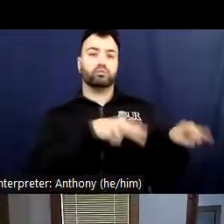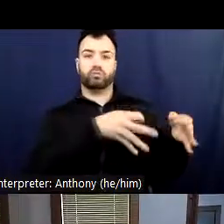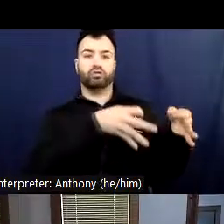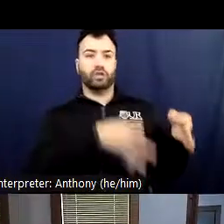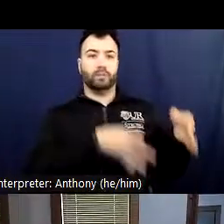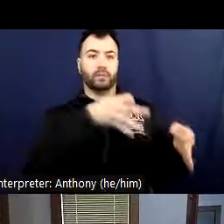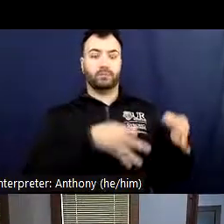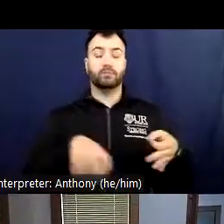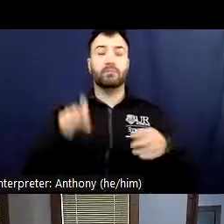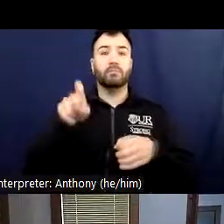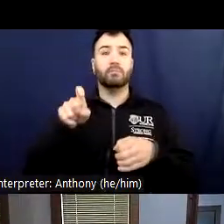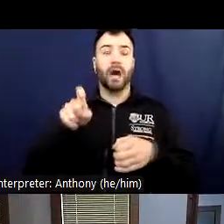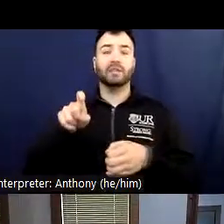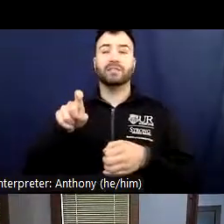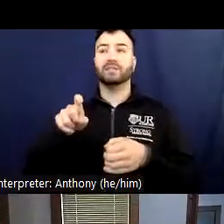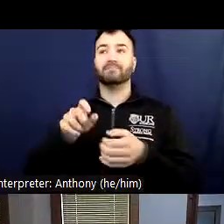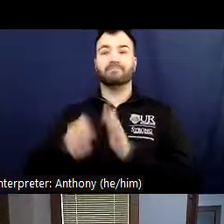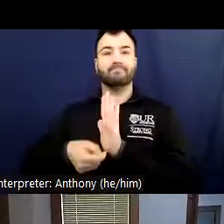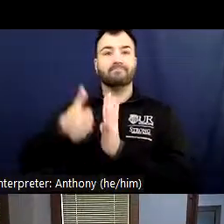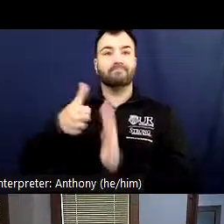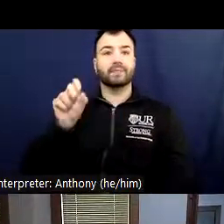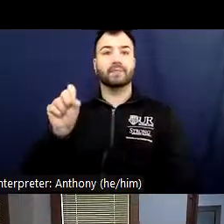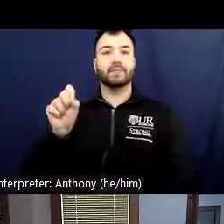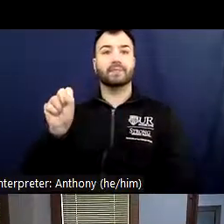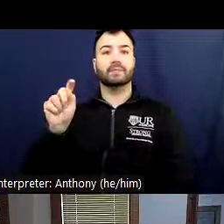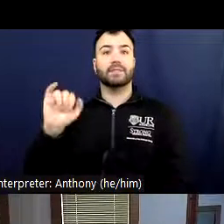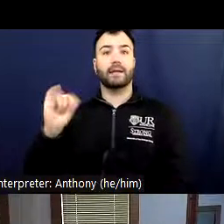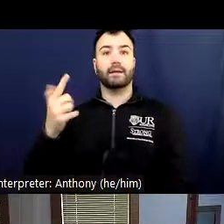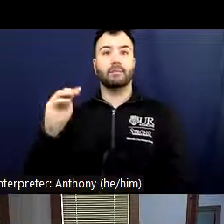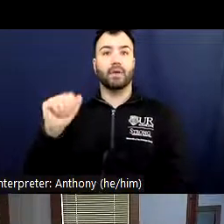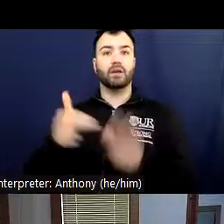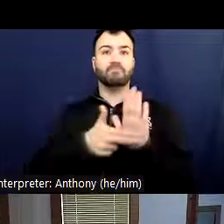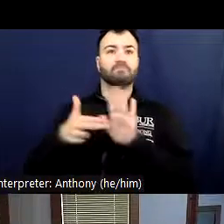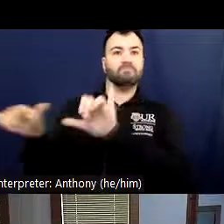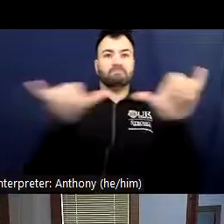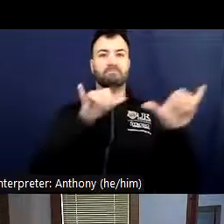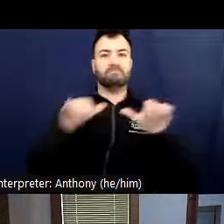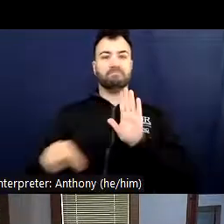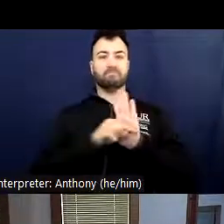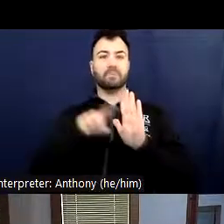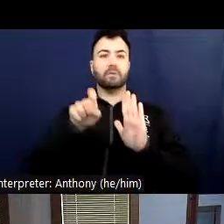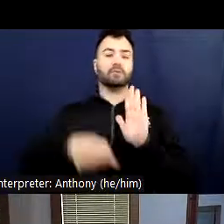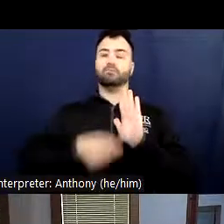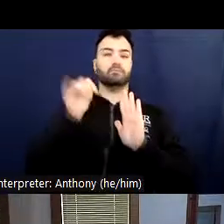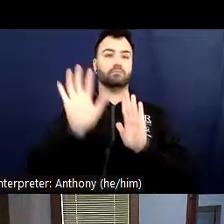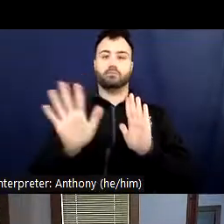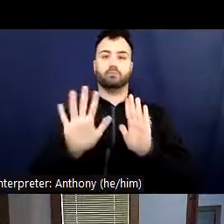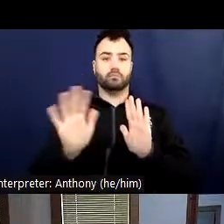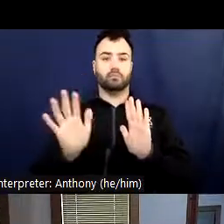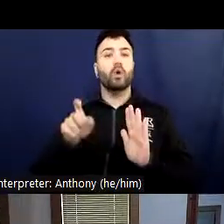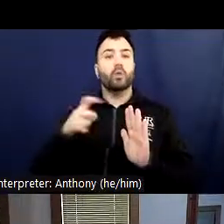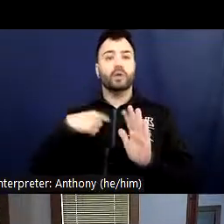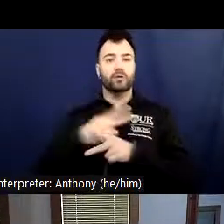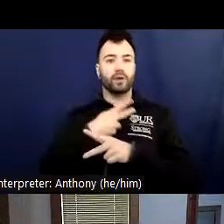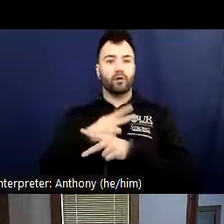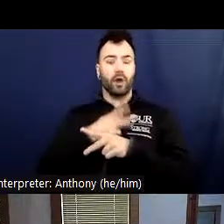stigma about the use of drugs. Why have we decided to ban certain drugs? It's a question we need to ask more deeply